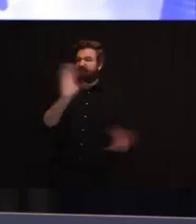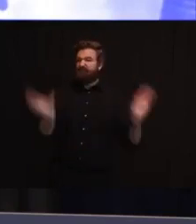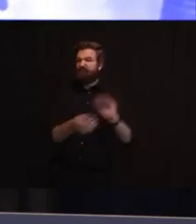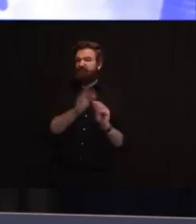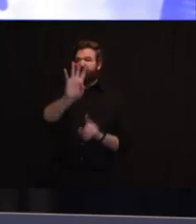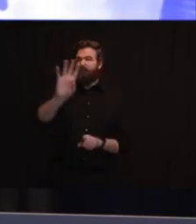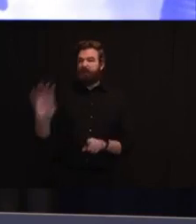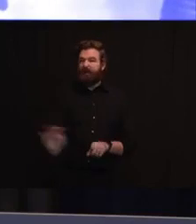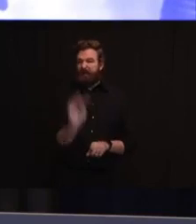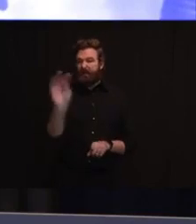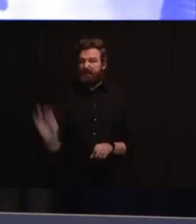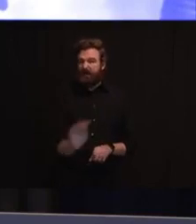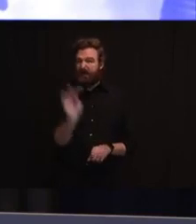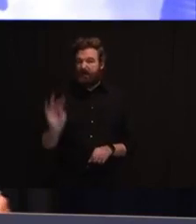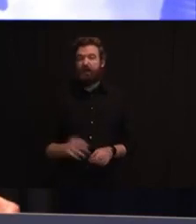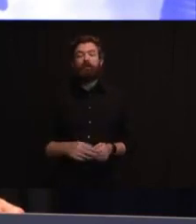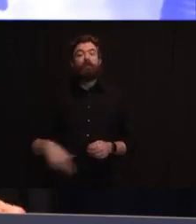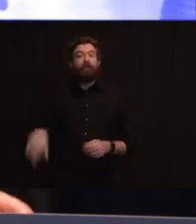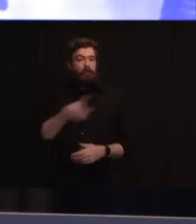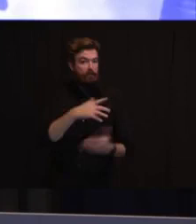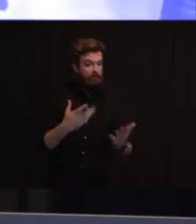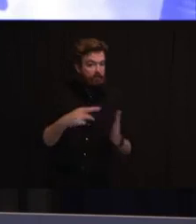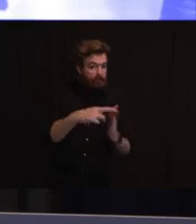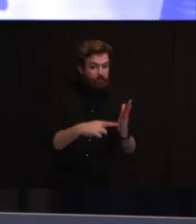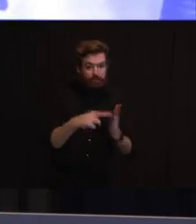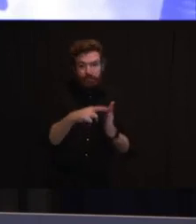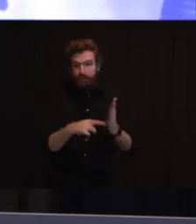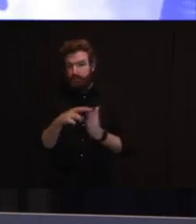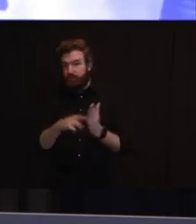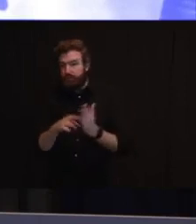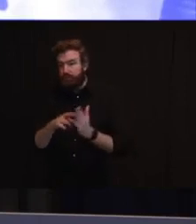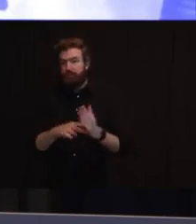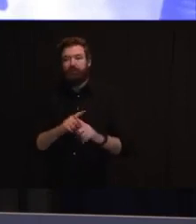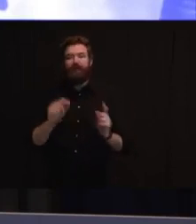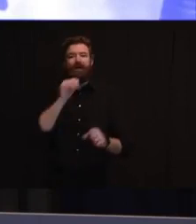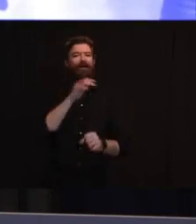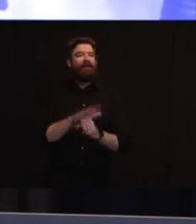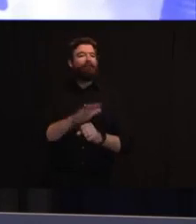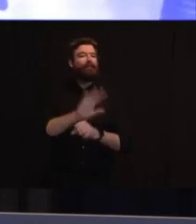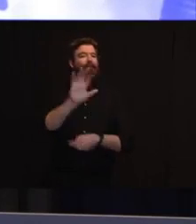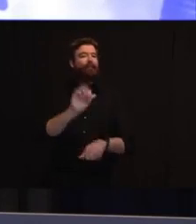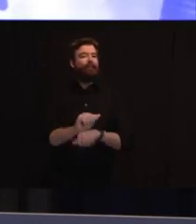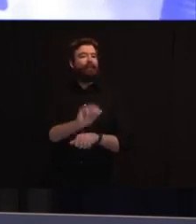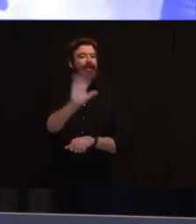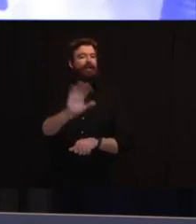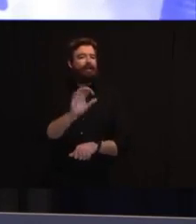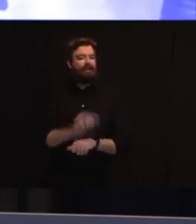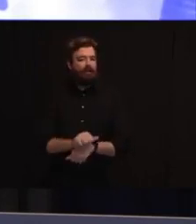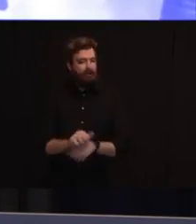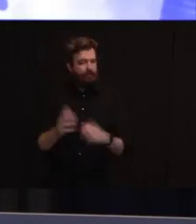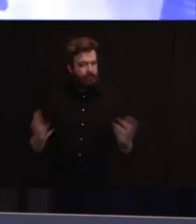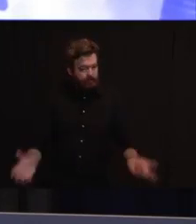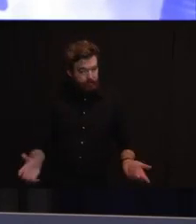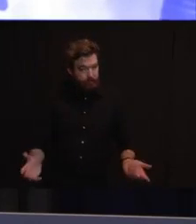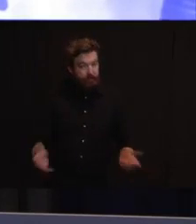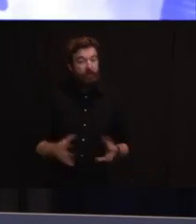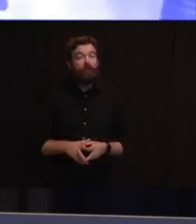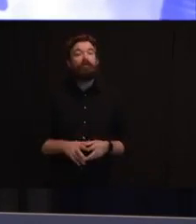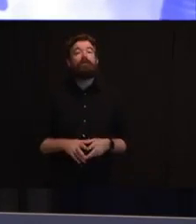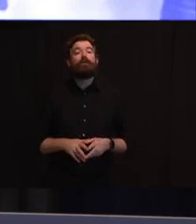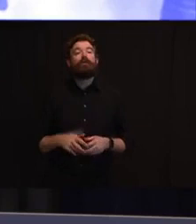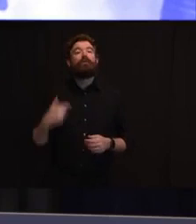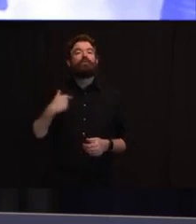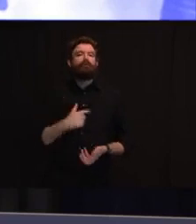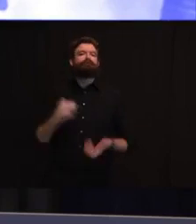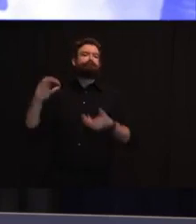than there are appointments available across the state. In collaboration with the CDC and our Professional Advisory